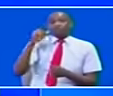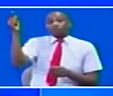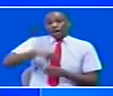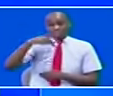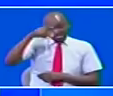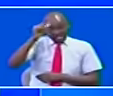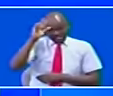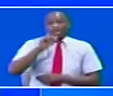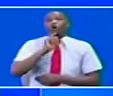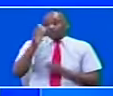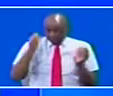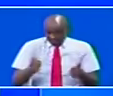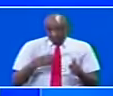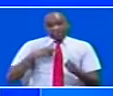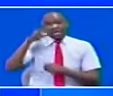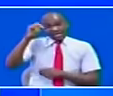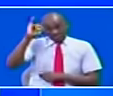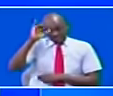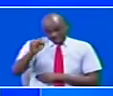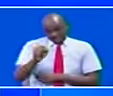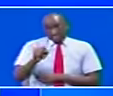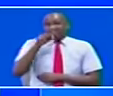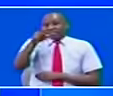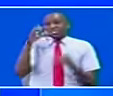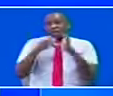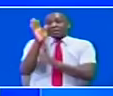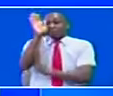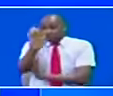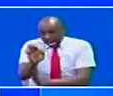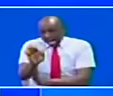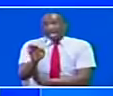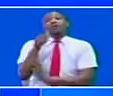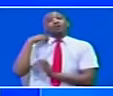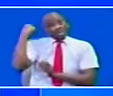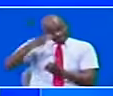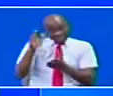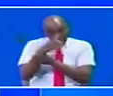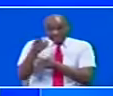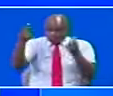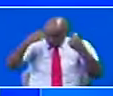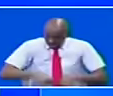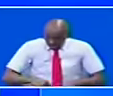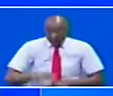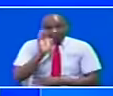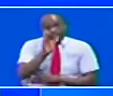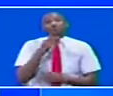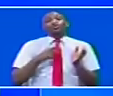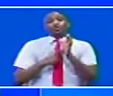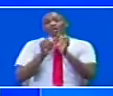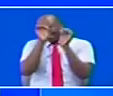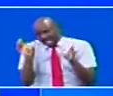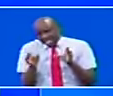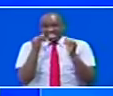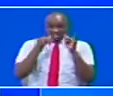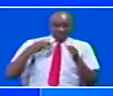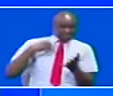Accounts Committee over the NYS saga. The law firm is required before the committee next Thursday to shed light on their role, if any,